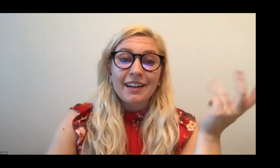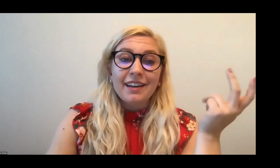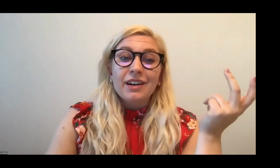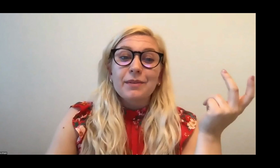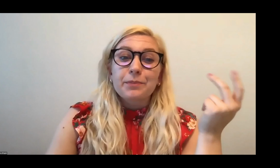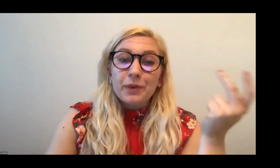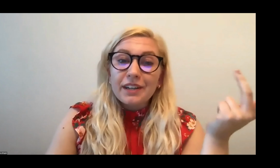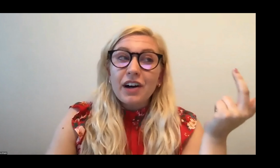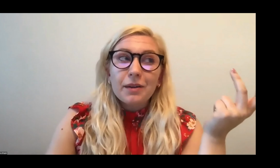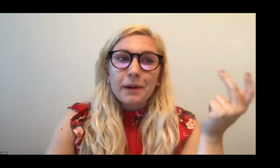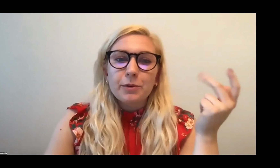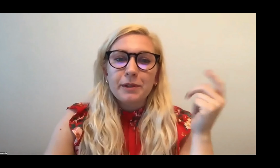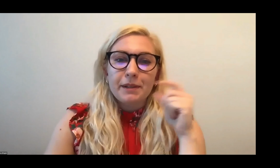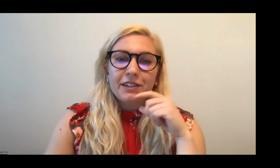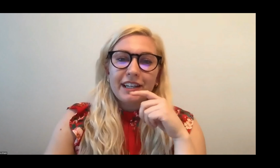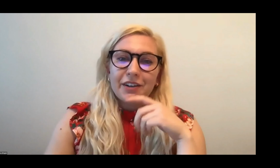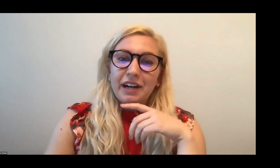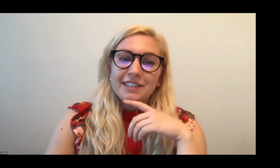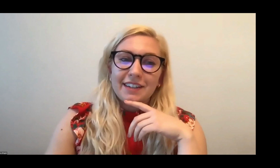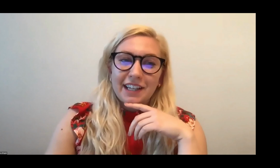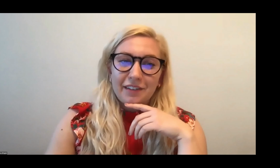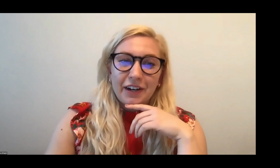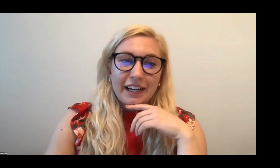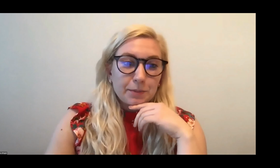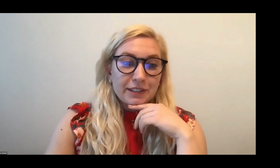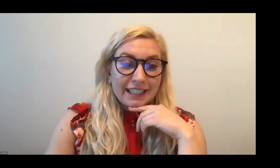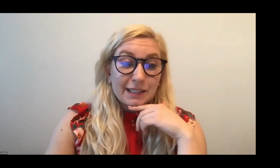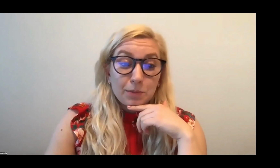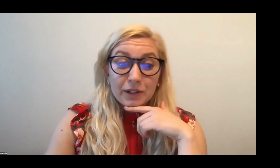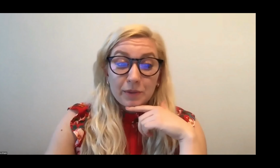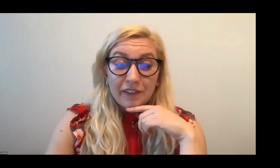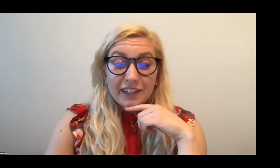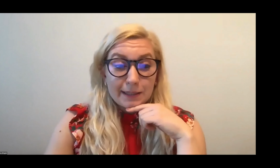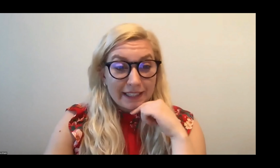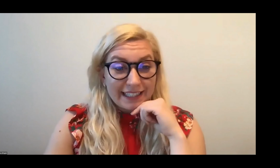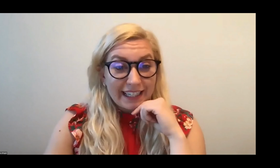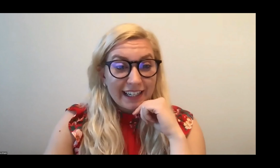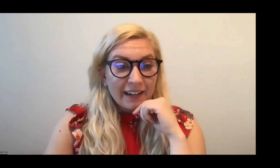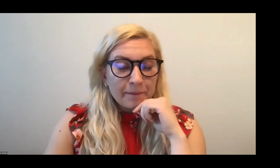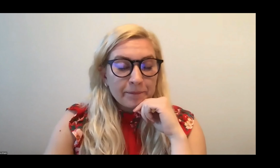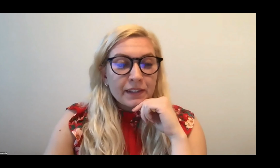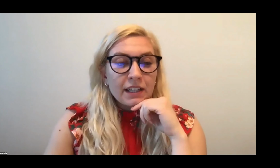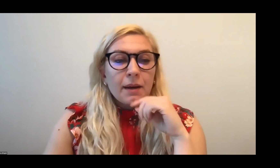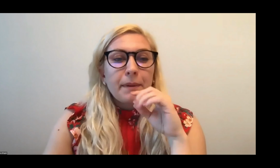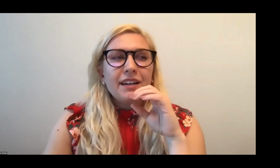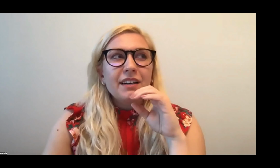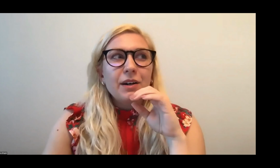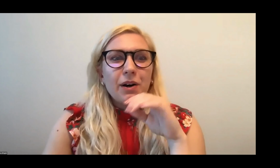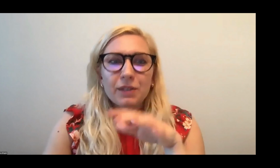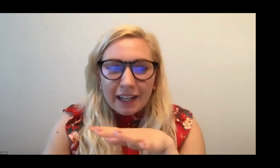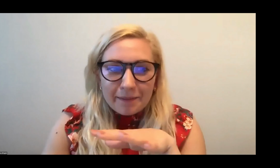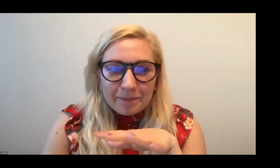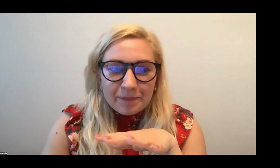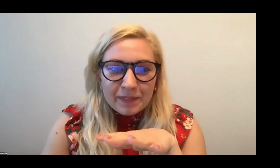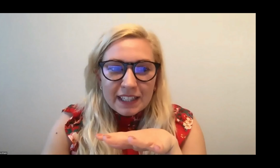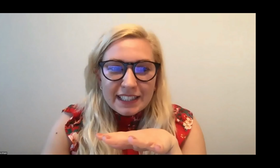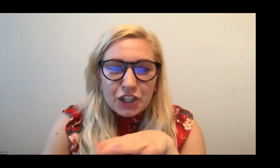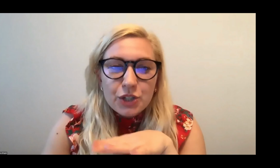pandemic, we've all probably been looking at graphs outside of our expertise more than we've ever expected. But hold